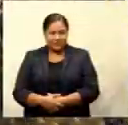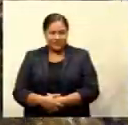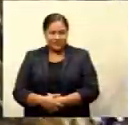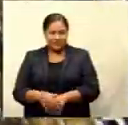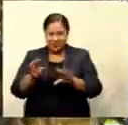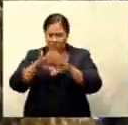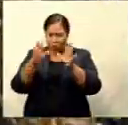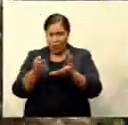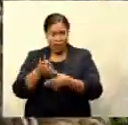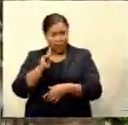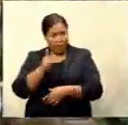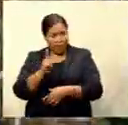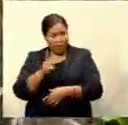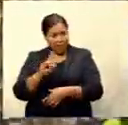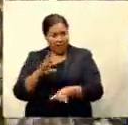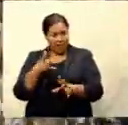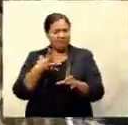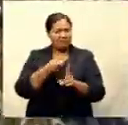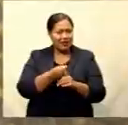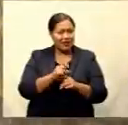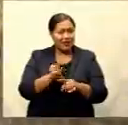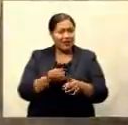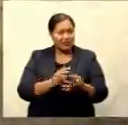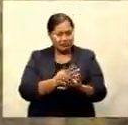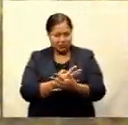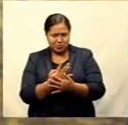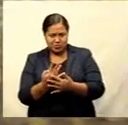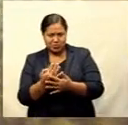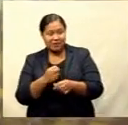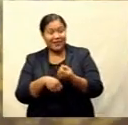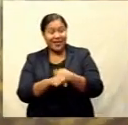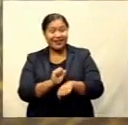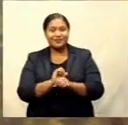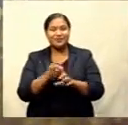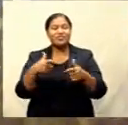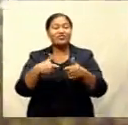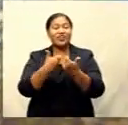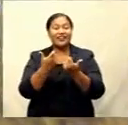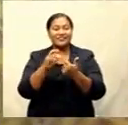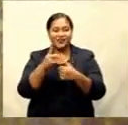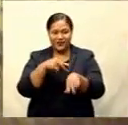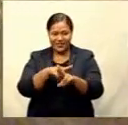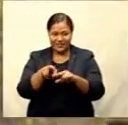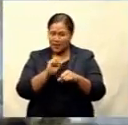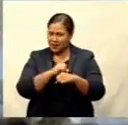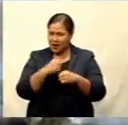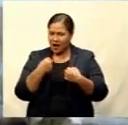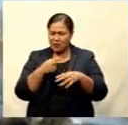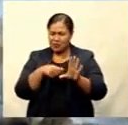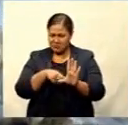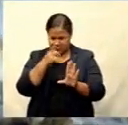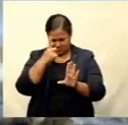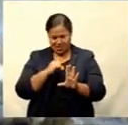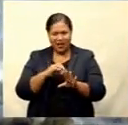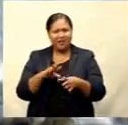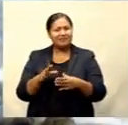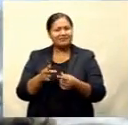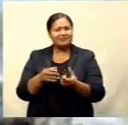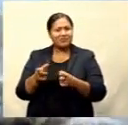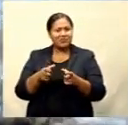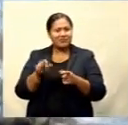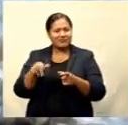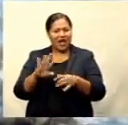Global warming and its impact on coral reefs has been a challenge for Fiji, but our youth can play a major role in changing